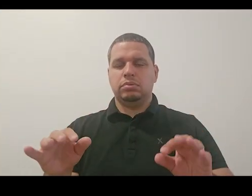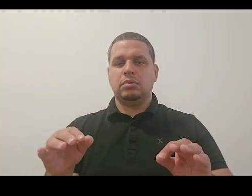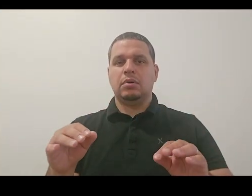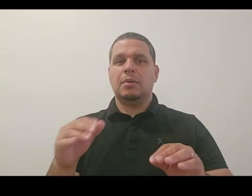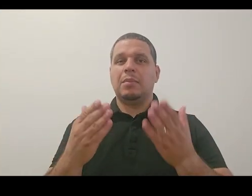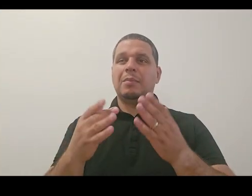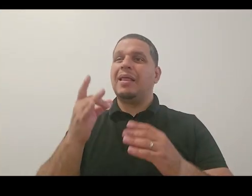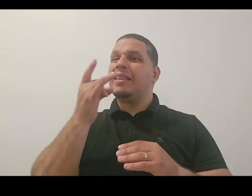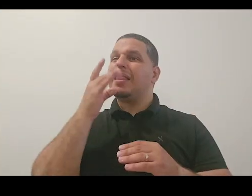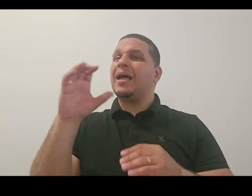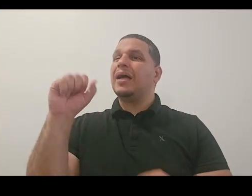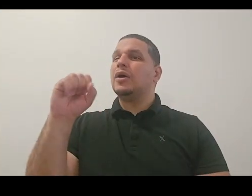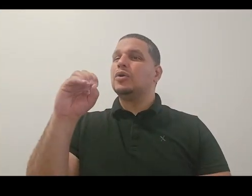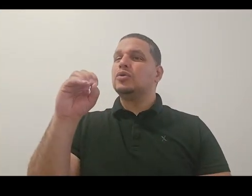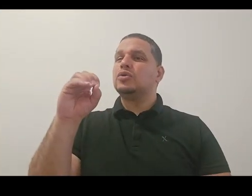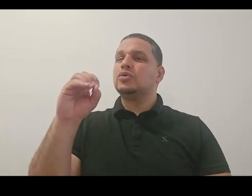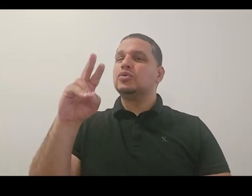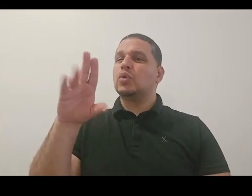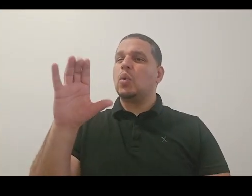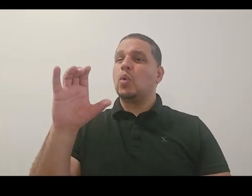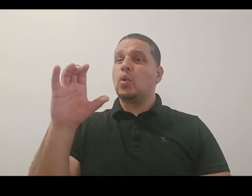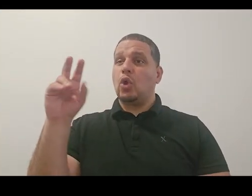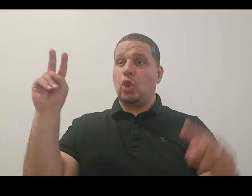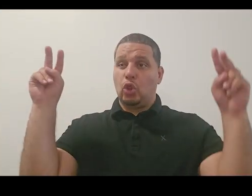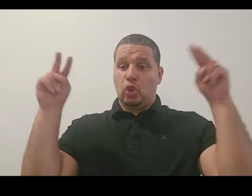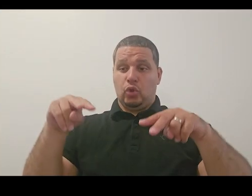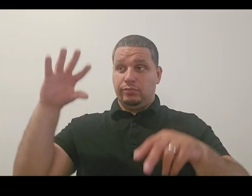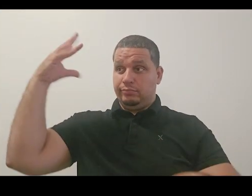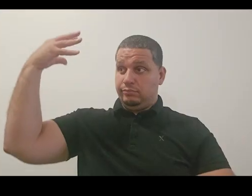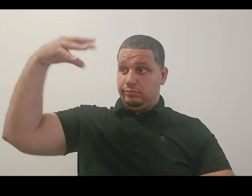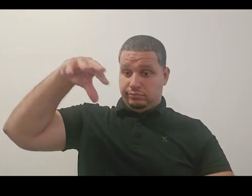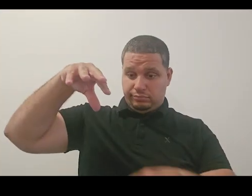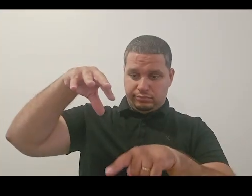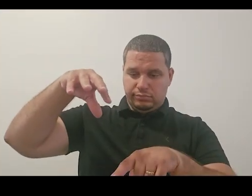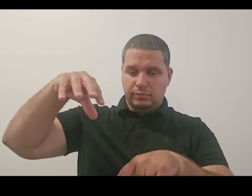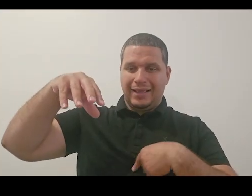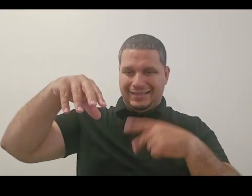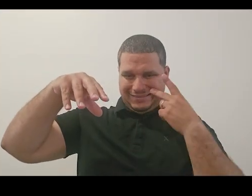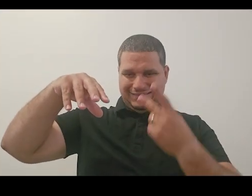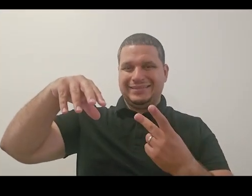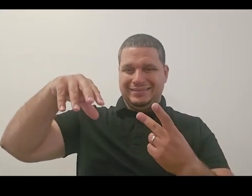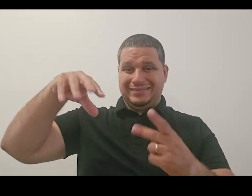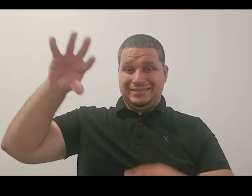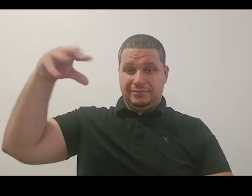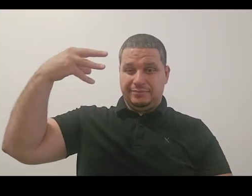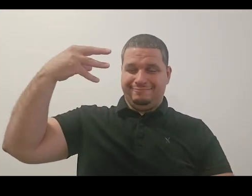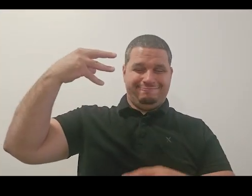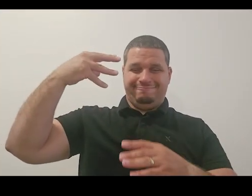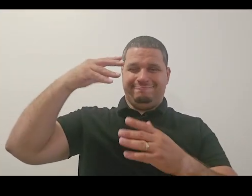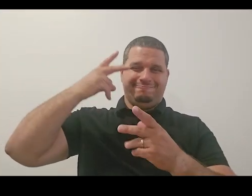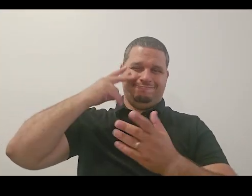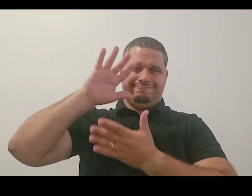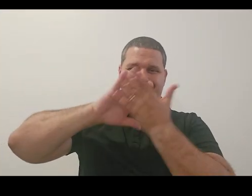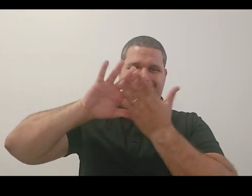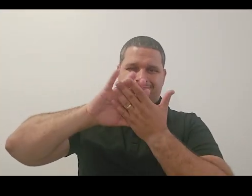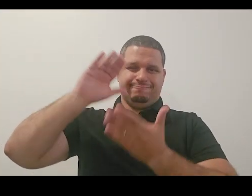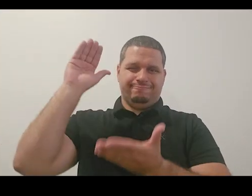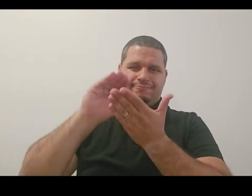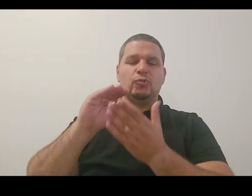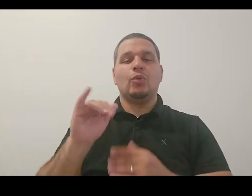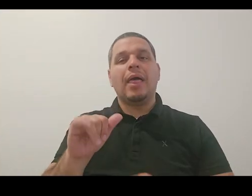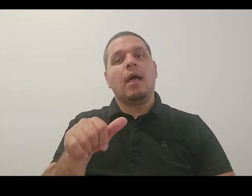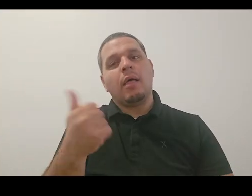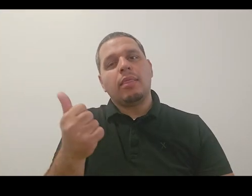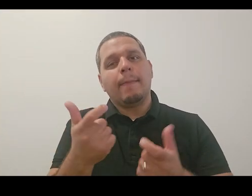maybe the light source is only pointing towards my work or my reading material or whatever. So